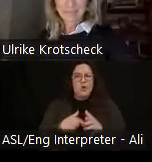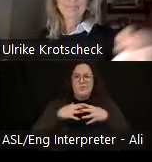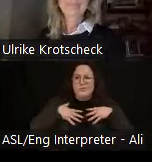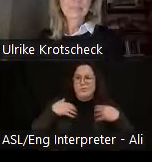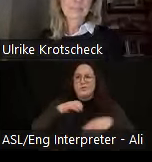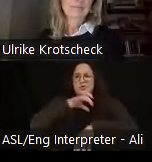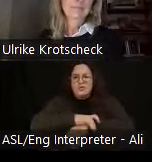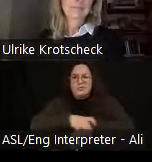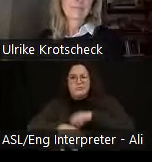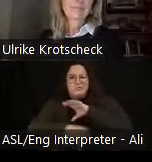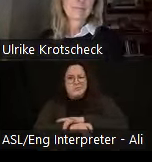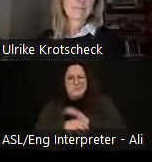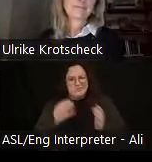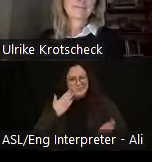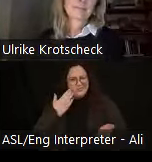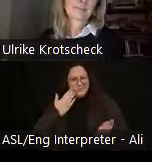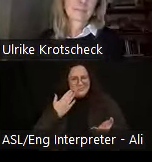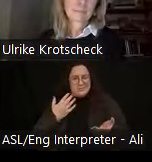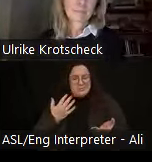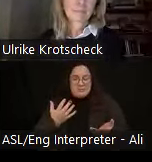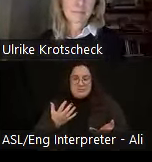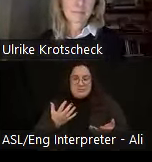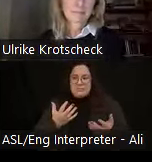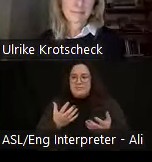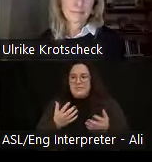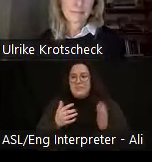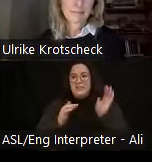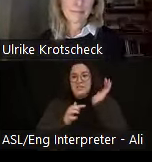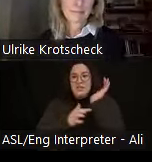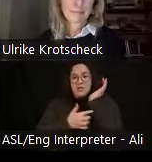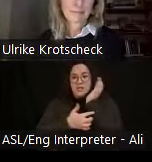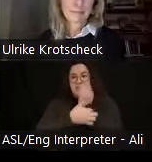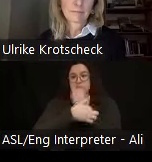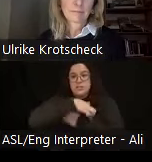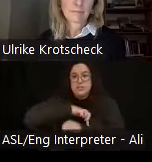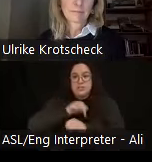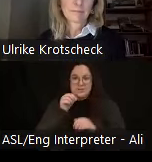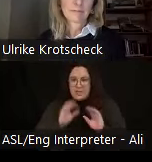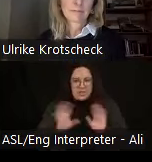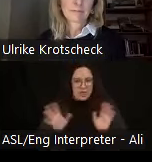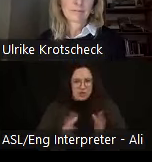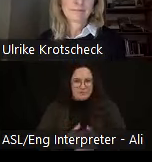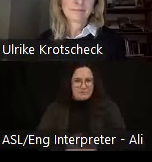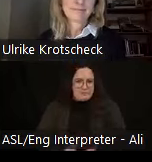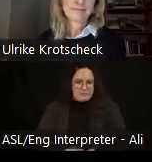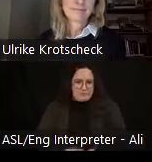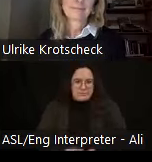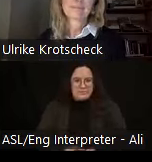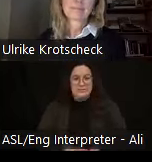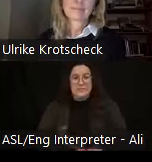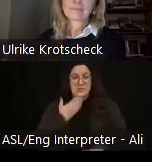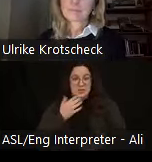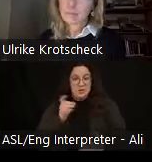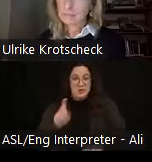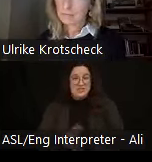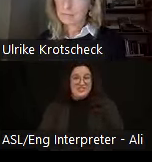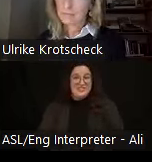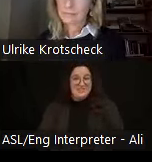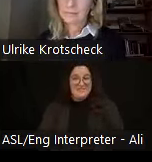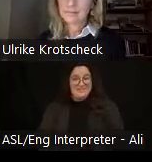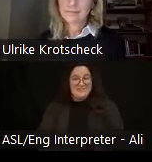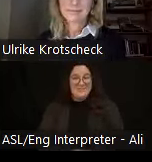wajet eye often appears, but the dotted lines around it are not always as clear. So I think this is a good question that I